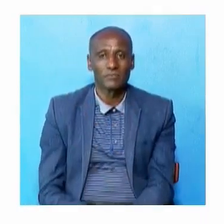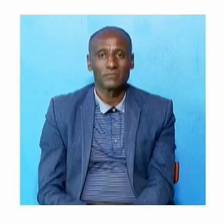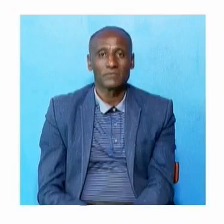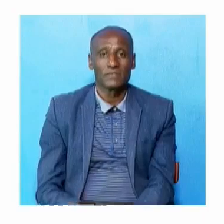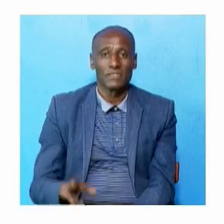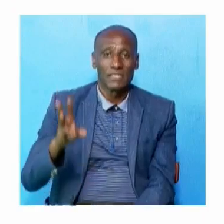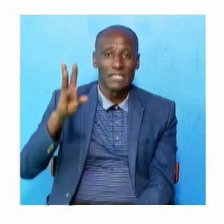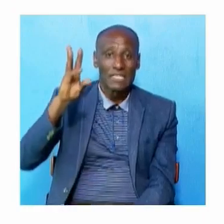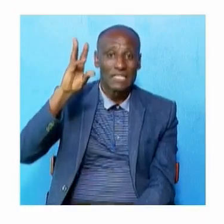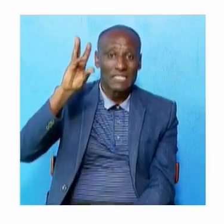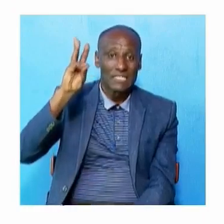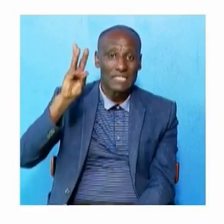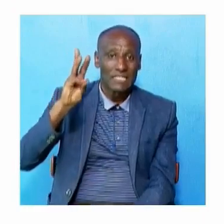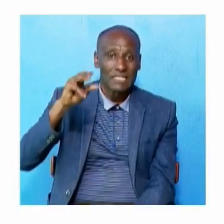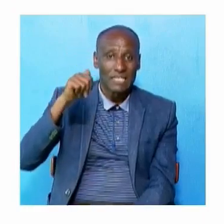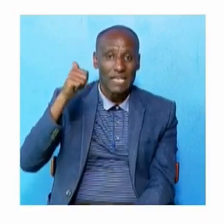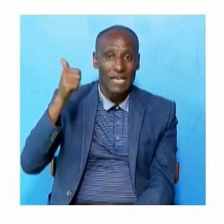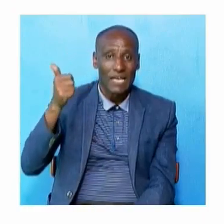6 a.m.